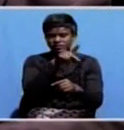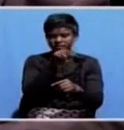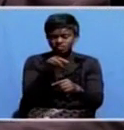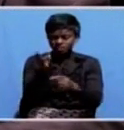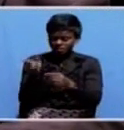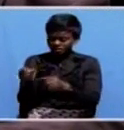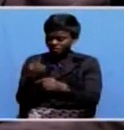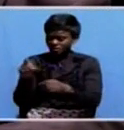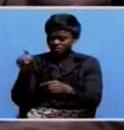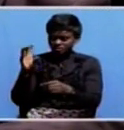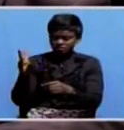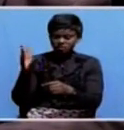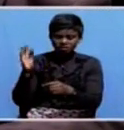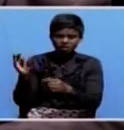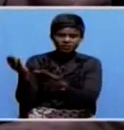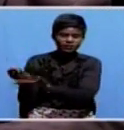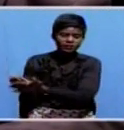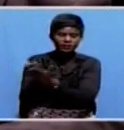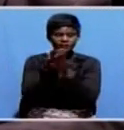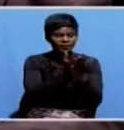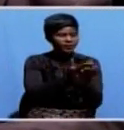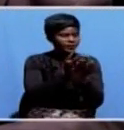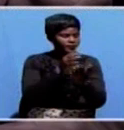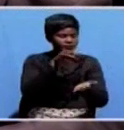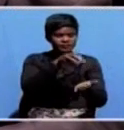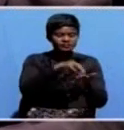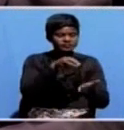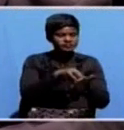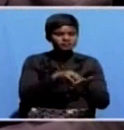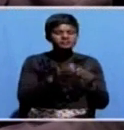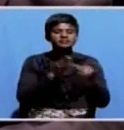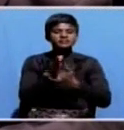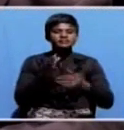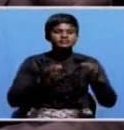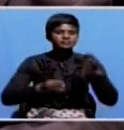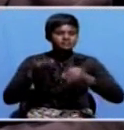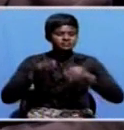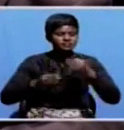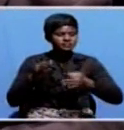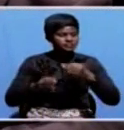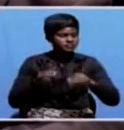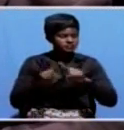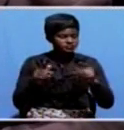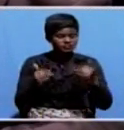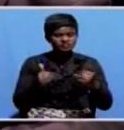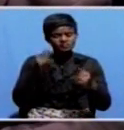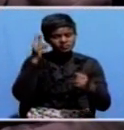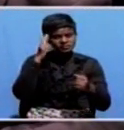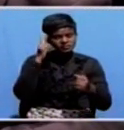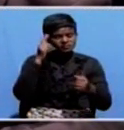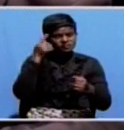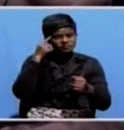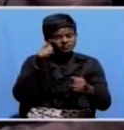those 169 cases through courts. But remember, for